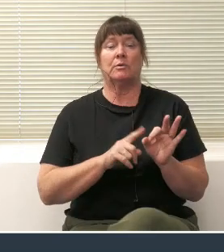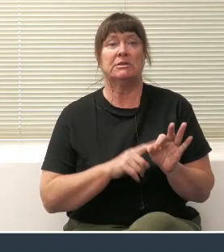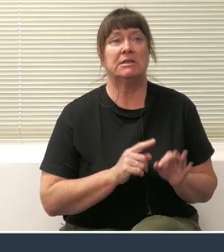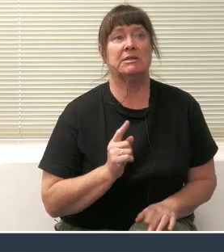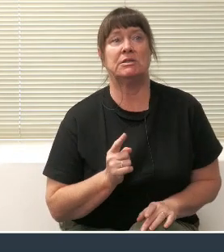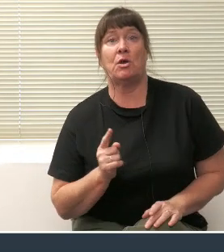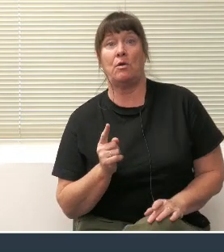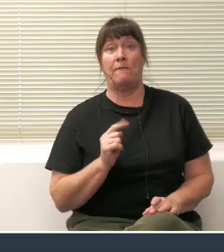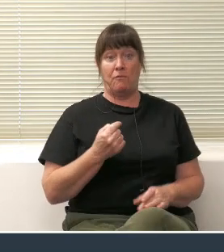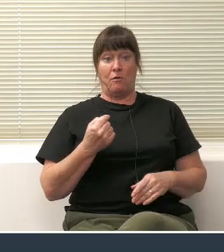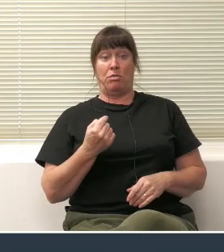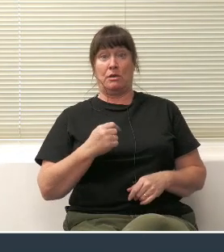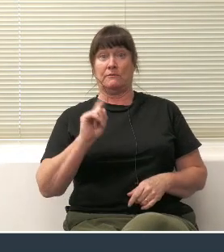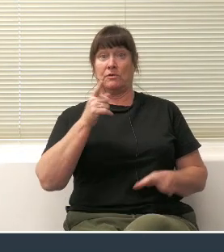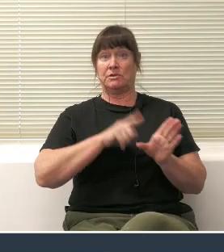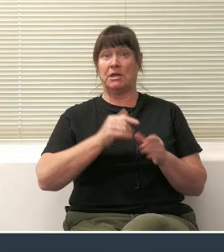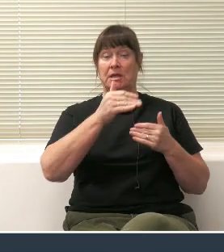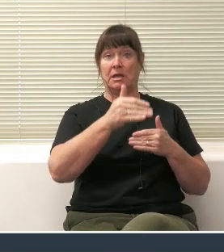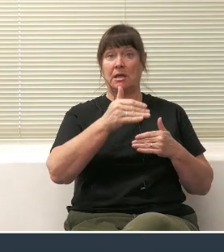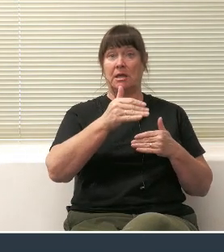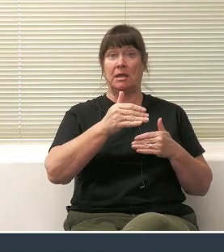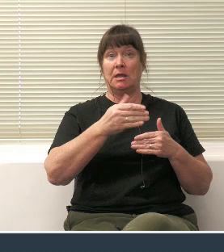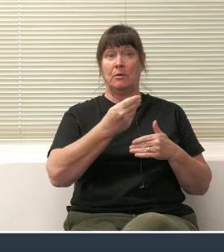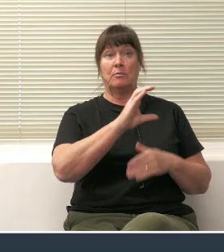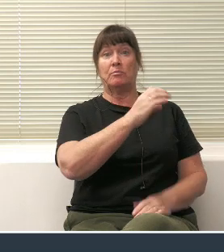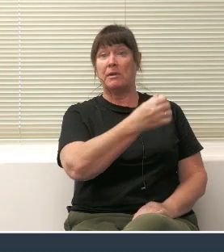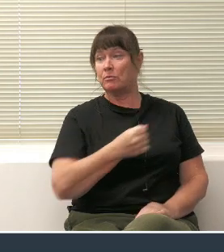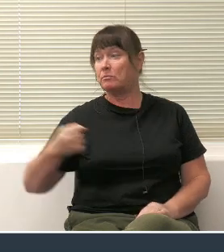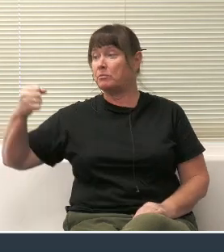year put aside for a response